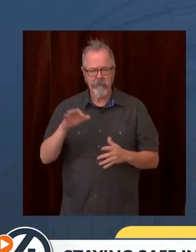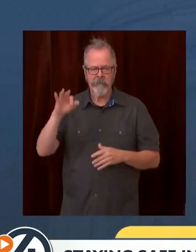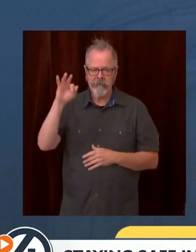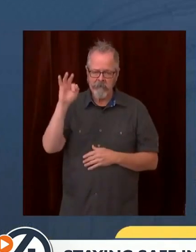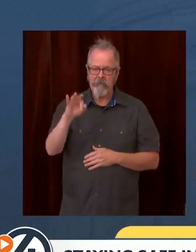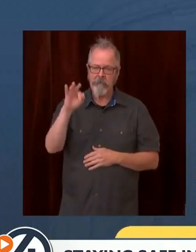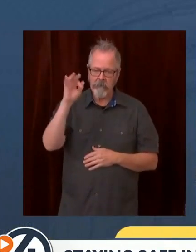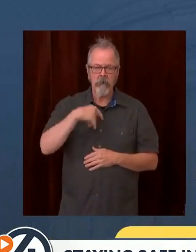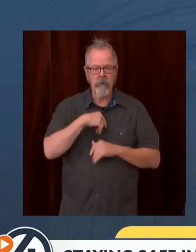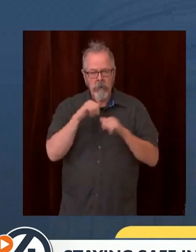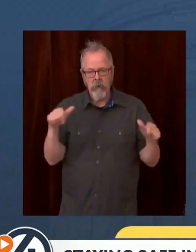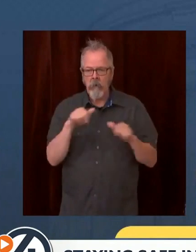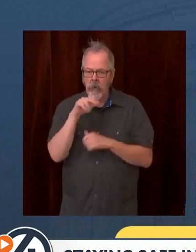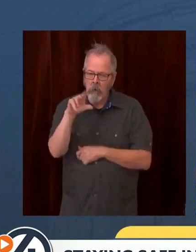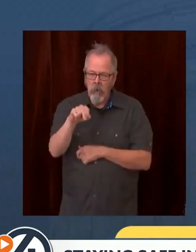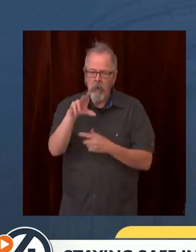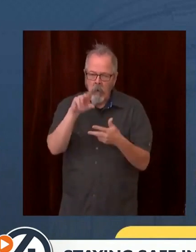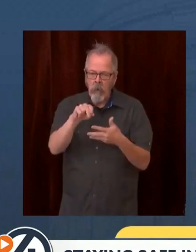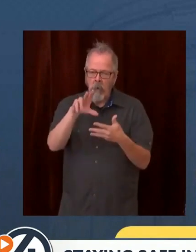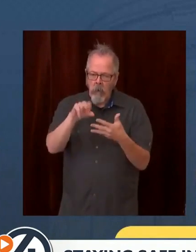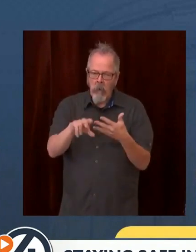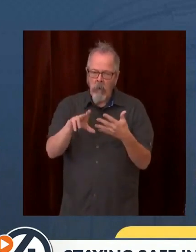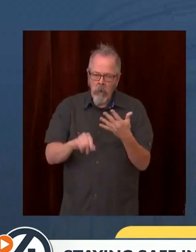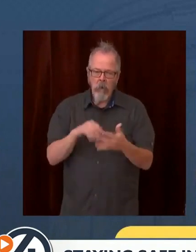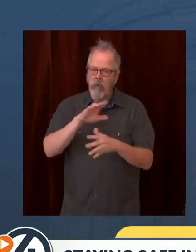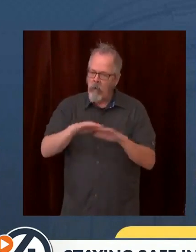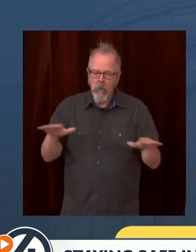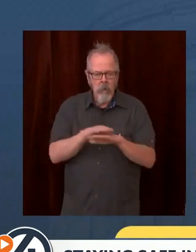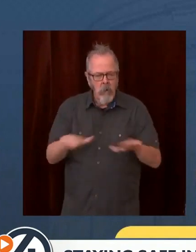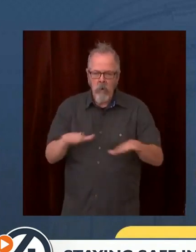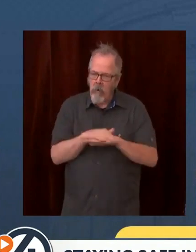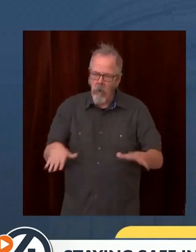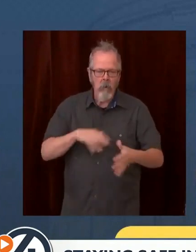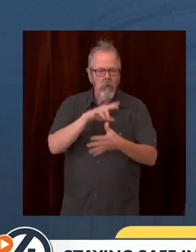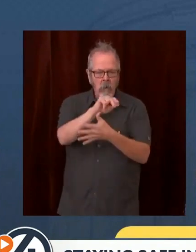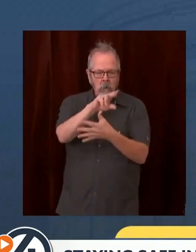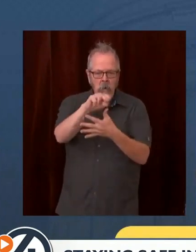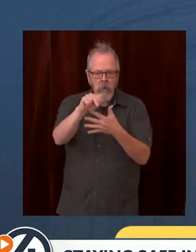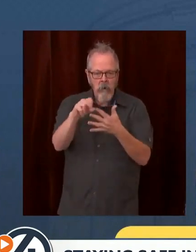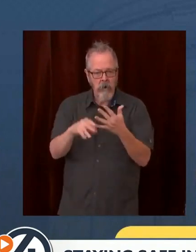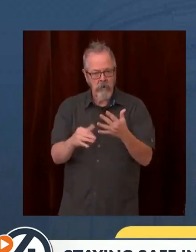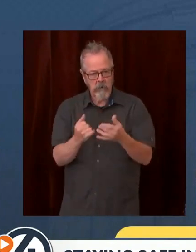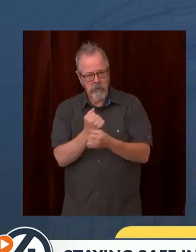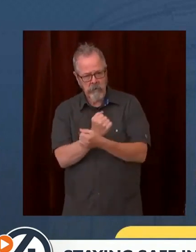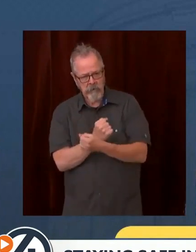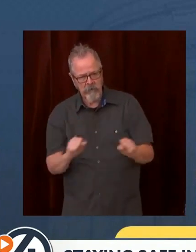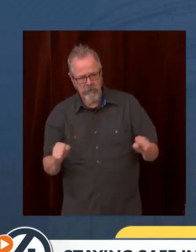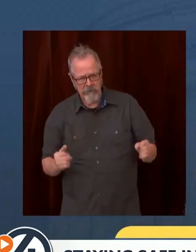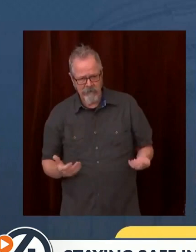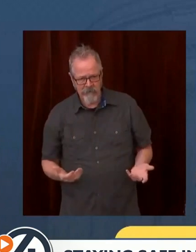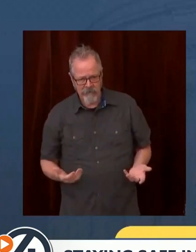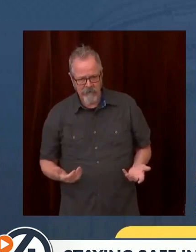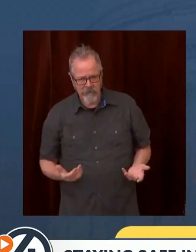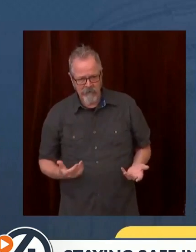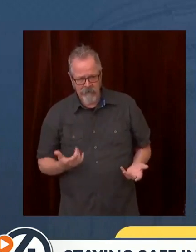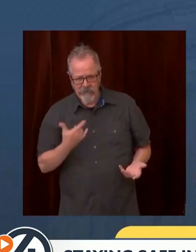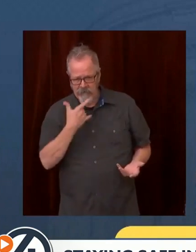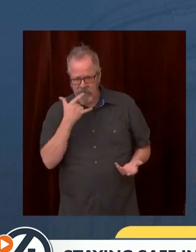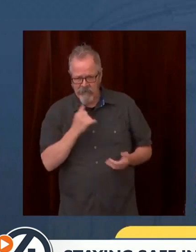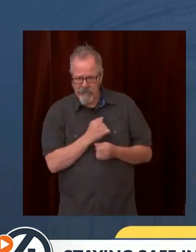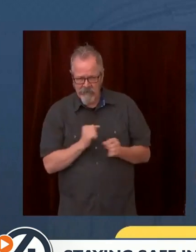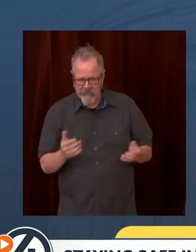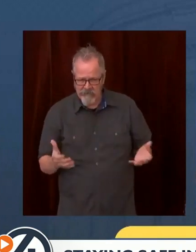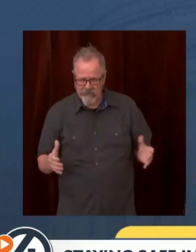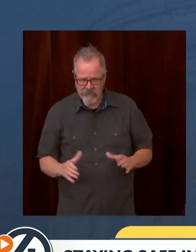because we all are desperate for society and our friendship and our families. And we've got to figure out a way to how to do that safely.